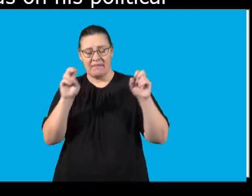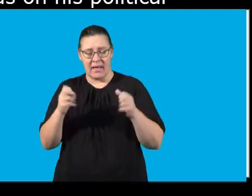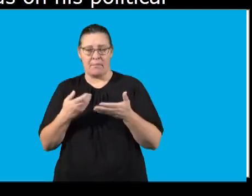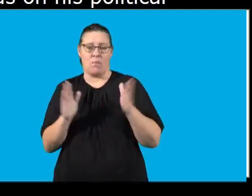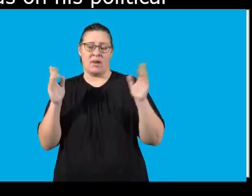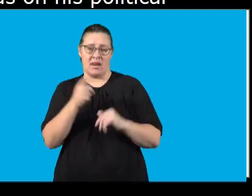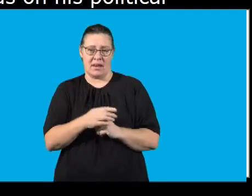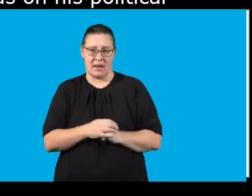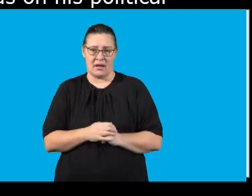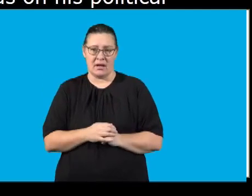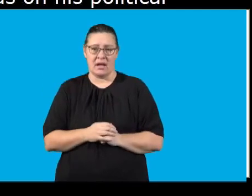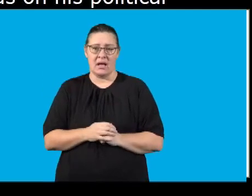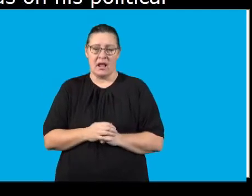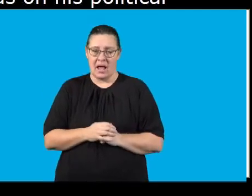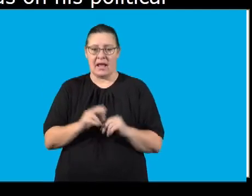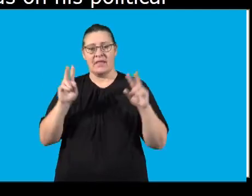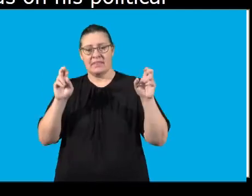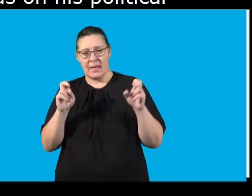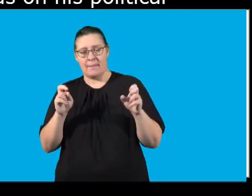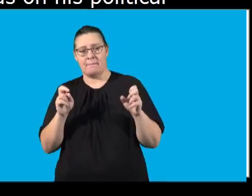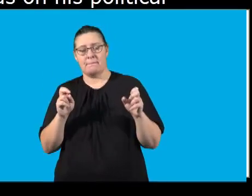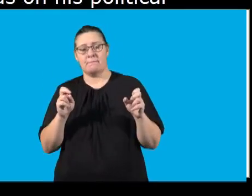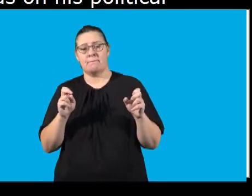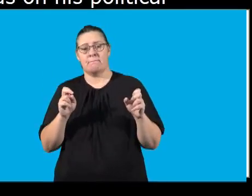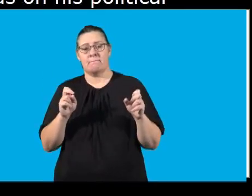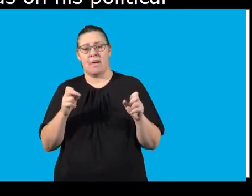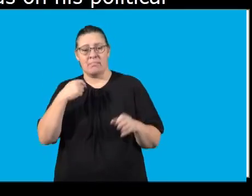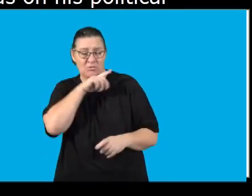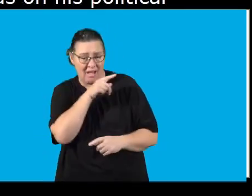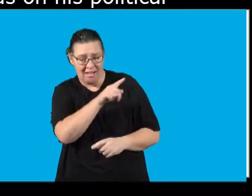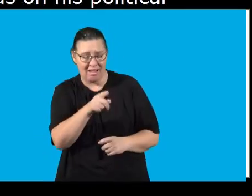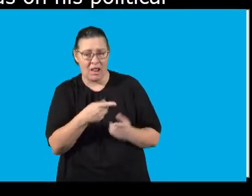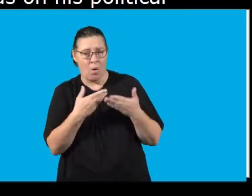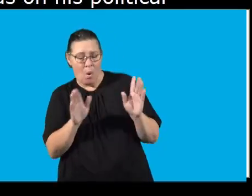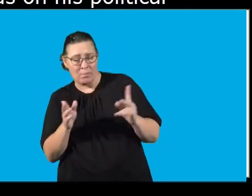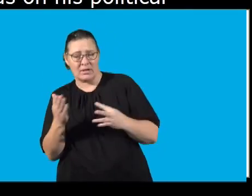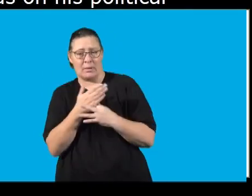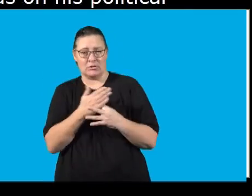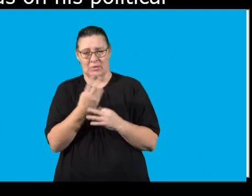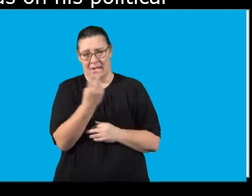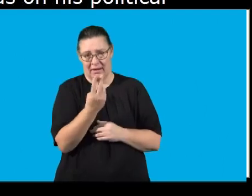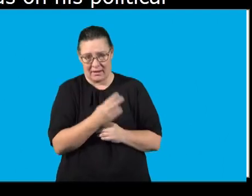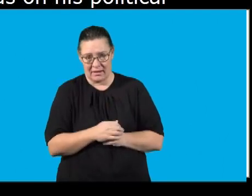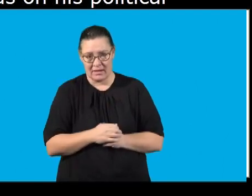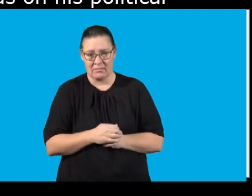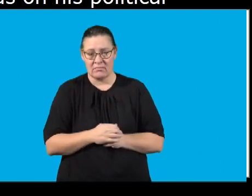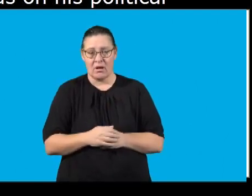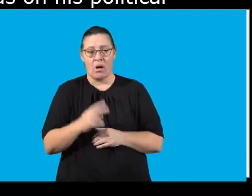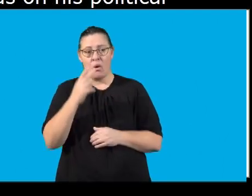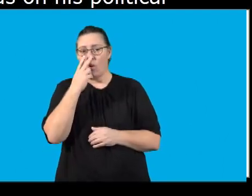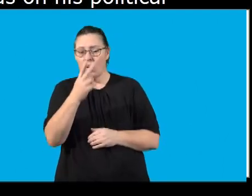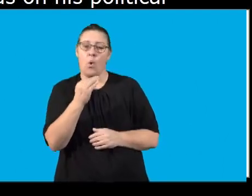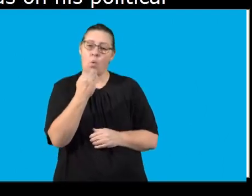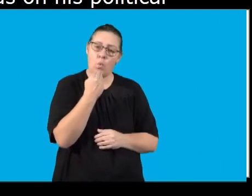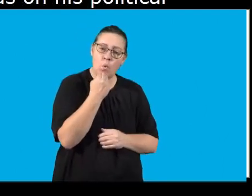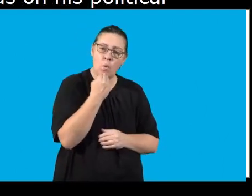theme unfolds, or how this theme of betrayal, all right, unfolds between the characters. So let's look at how